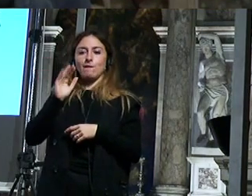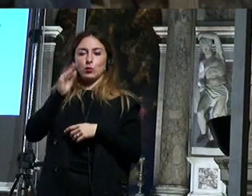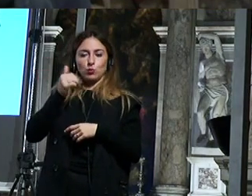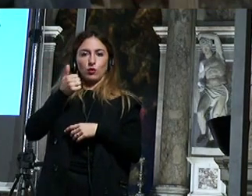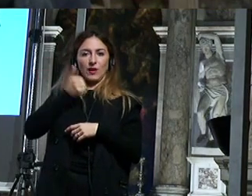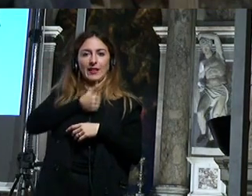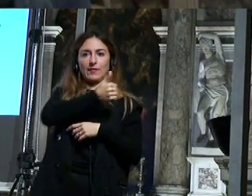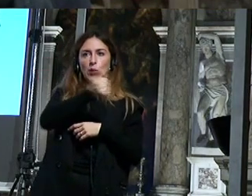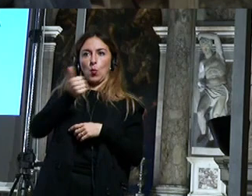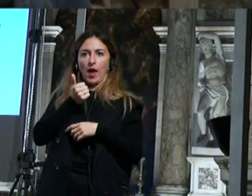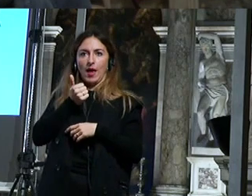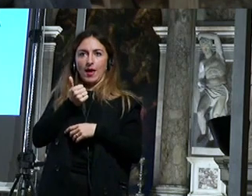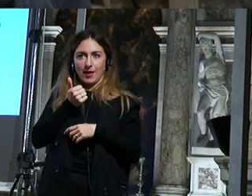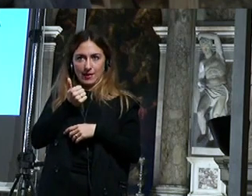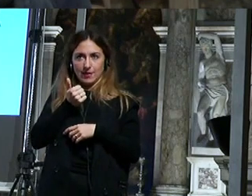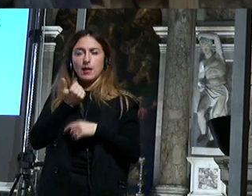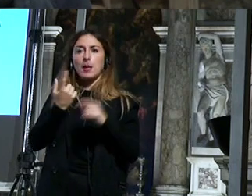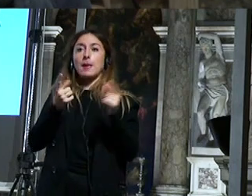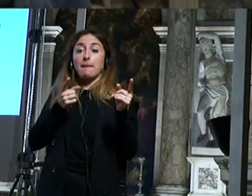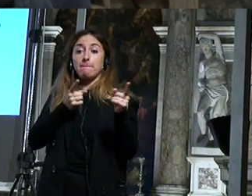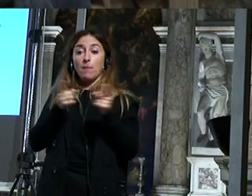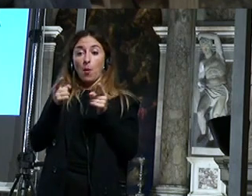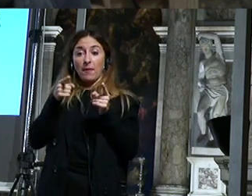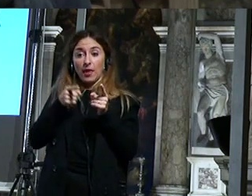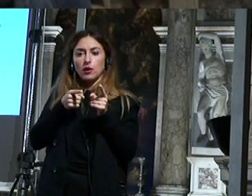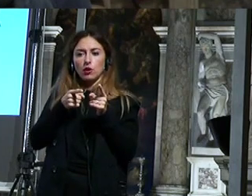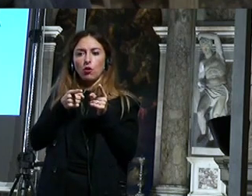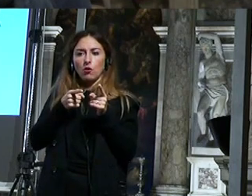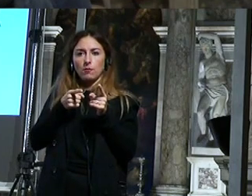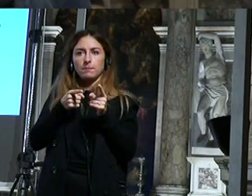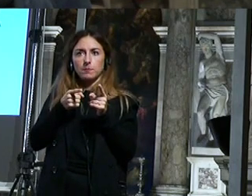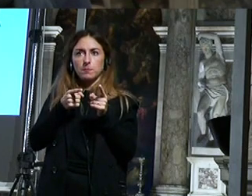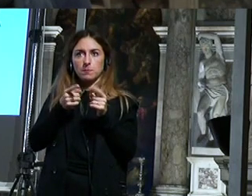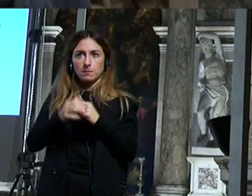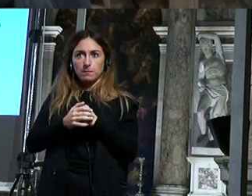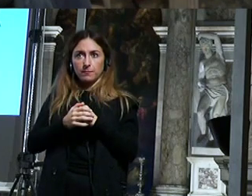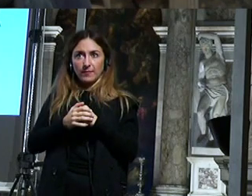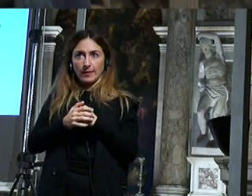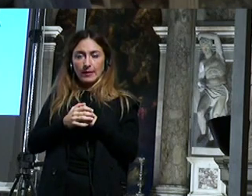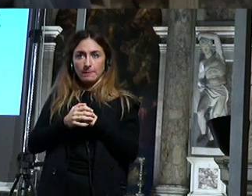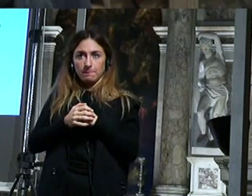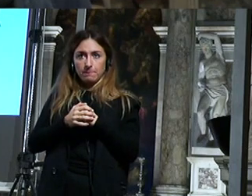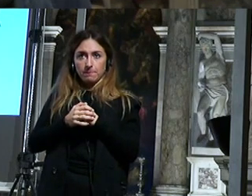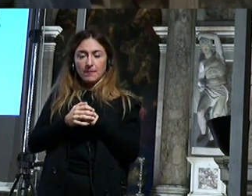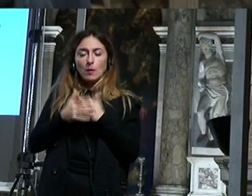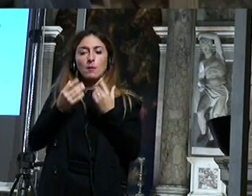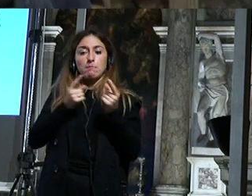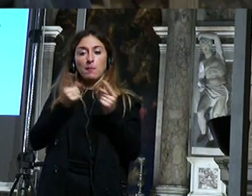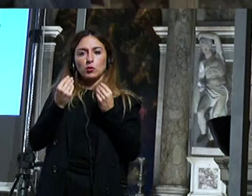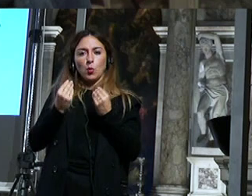through his or her own internal prison, that